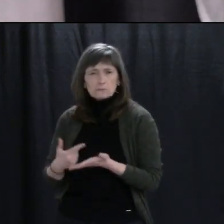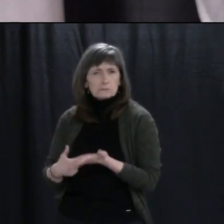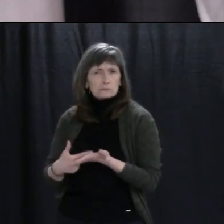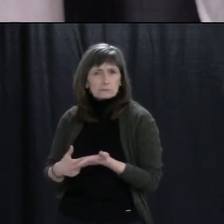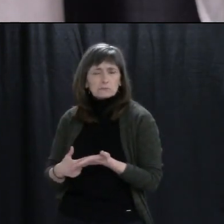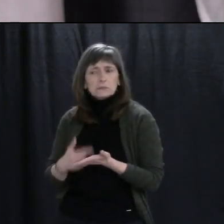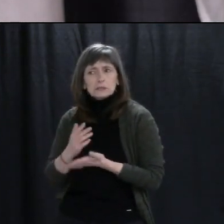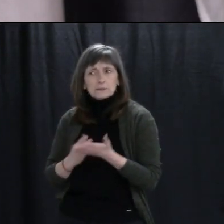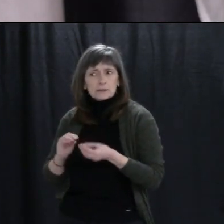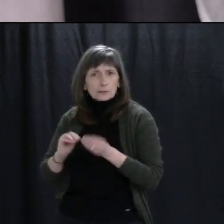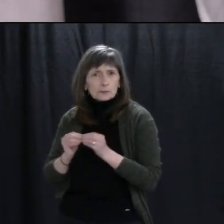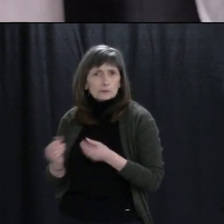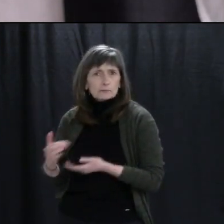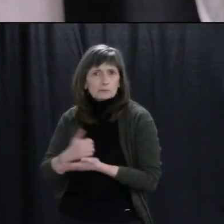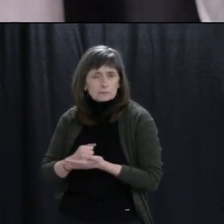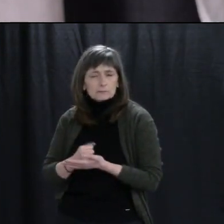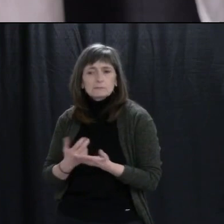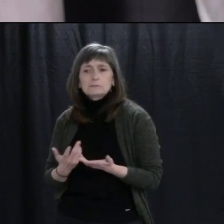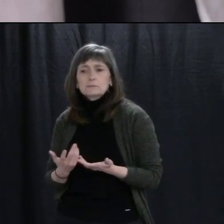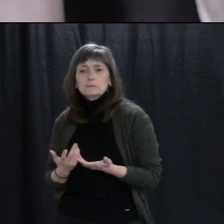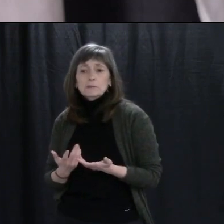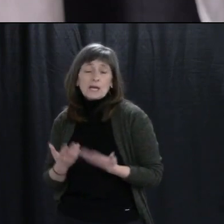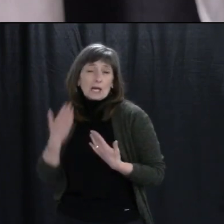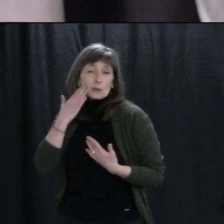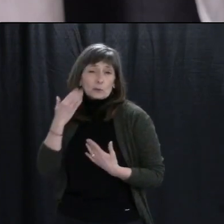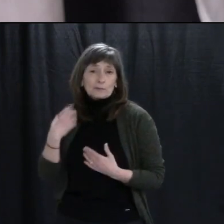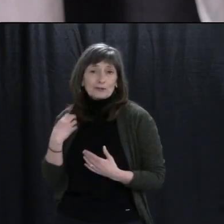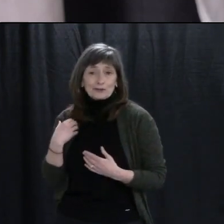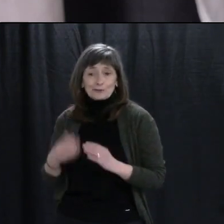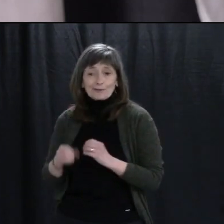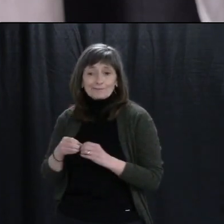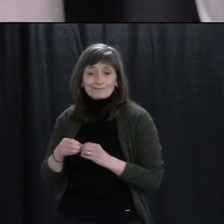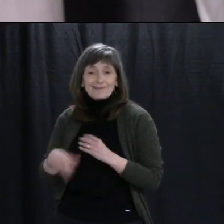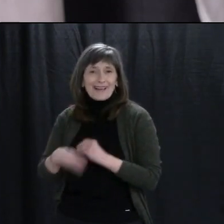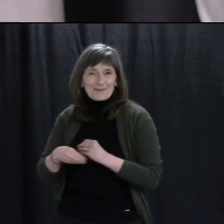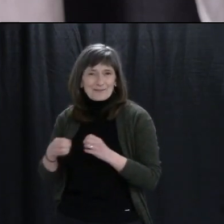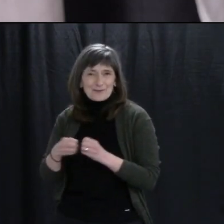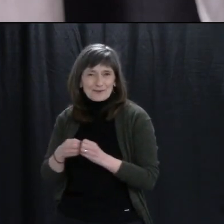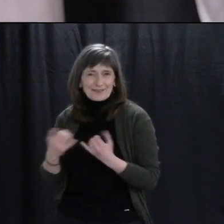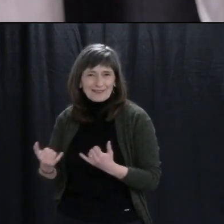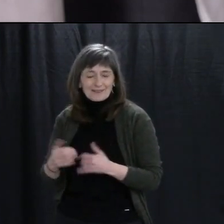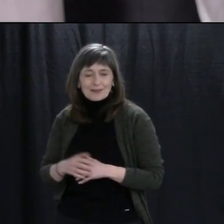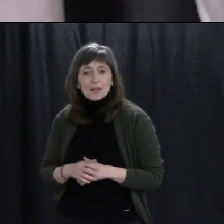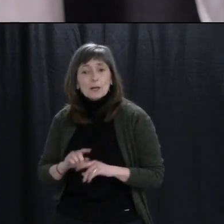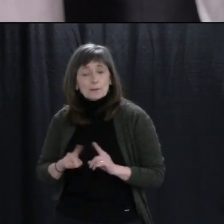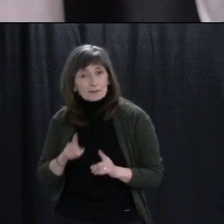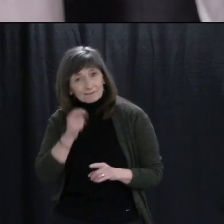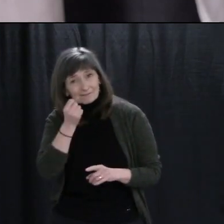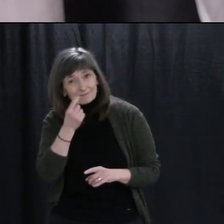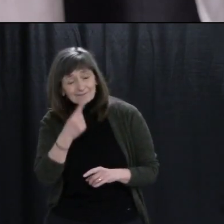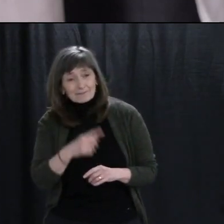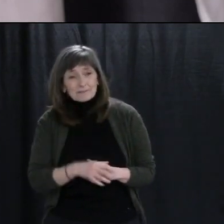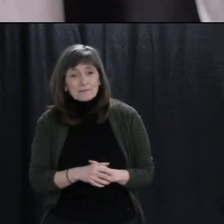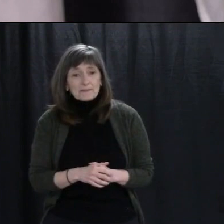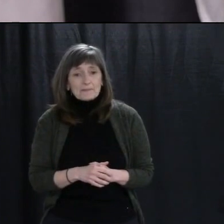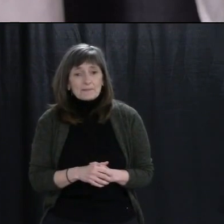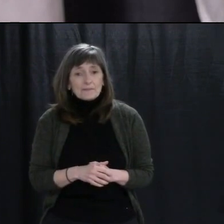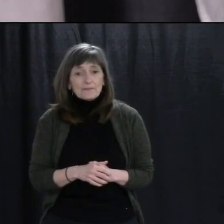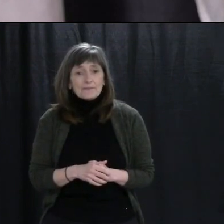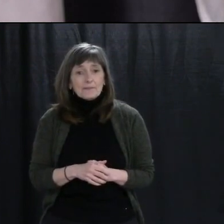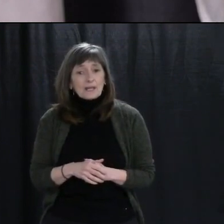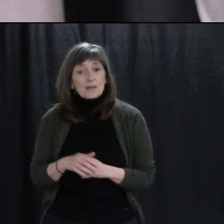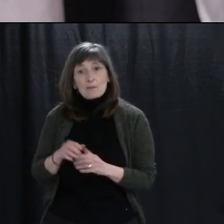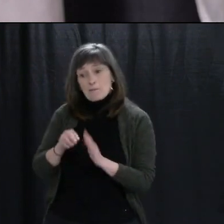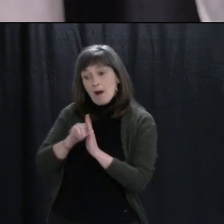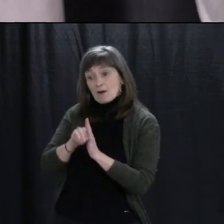some more information. He could expand on this question. I'll give him the opportunity to do so. But it's important that all of us must remember that regardless of